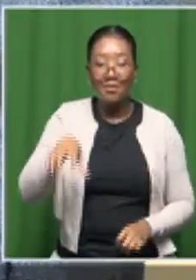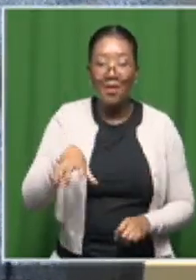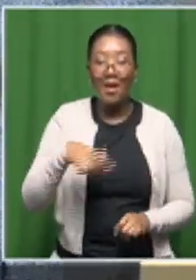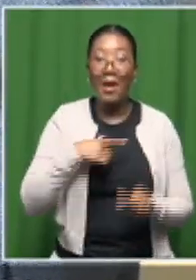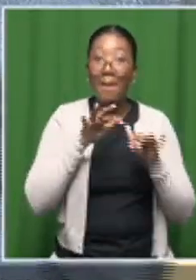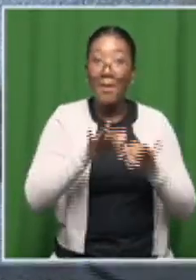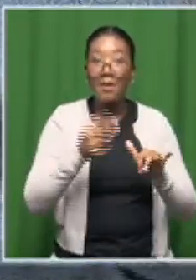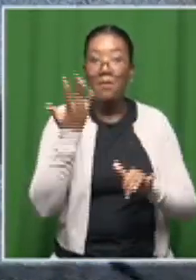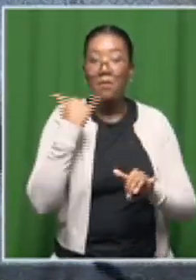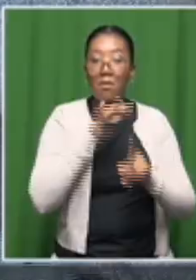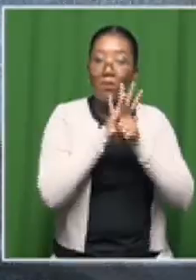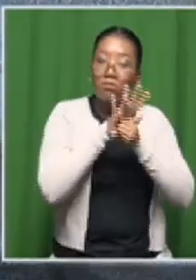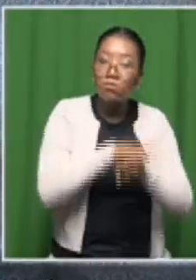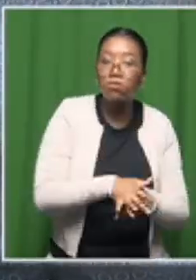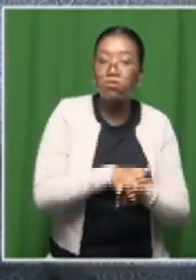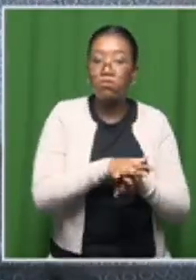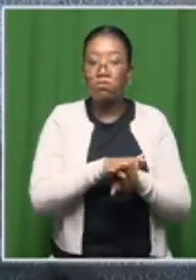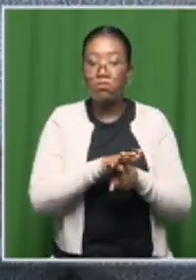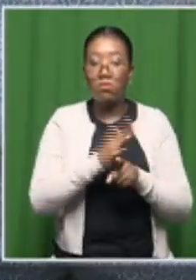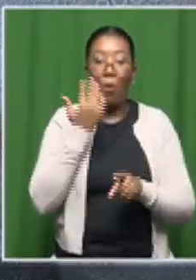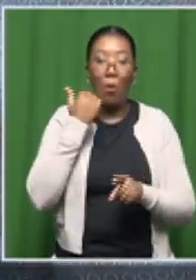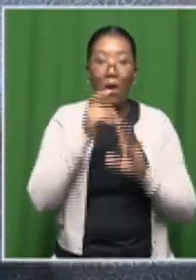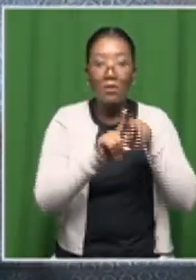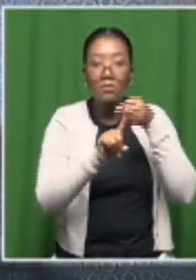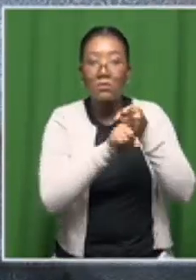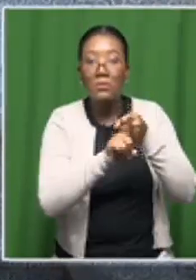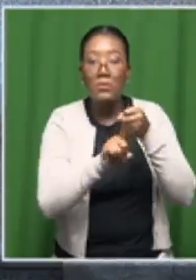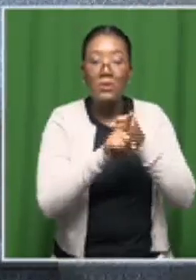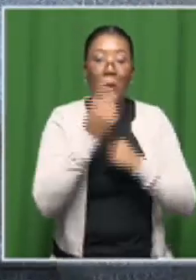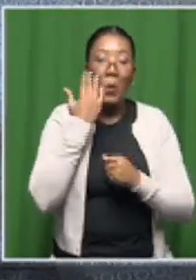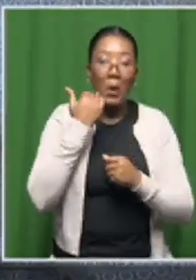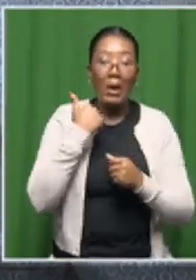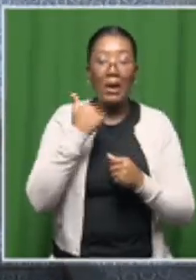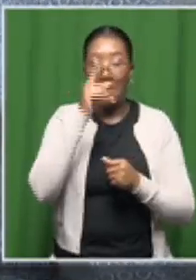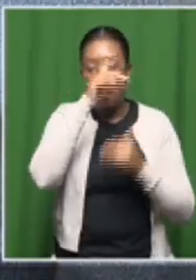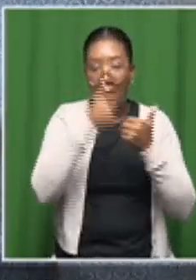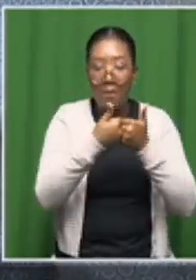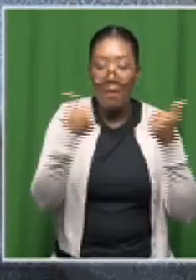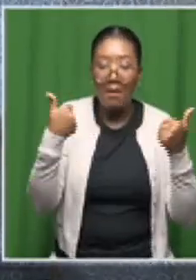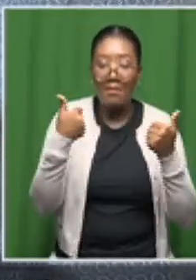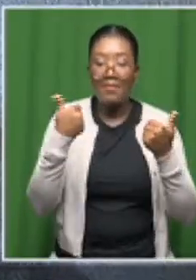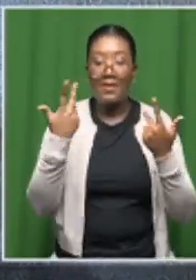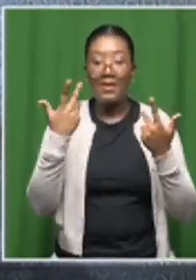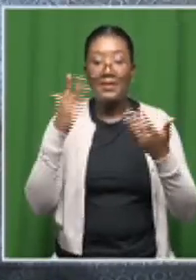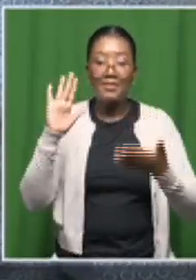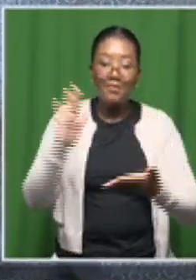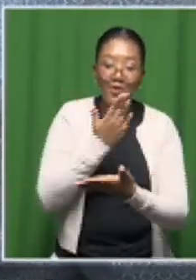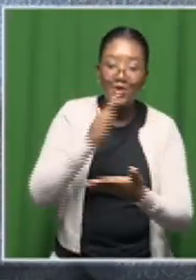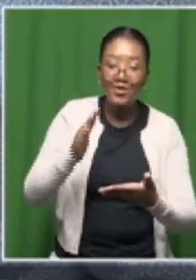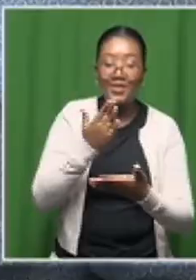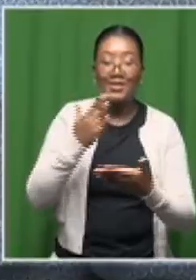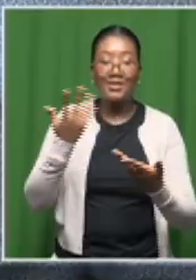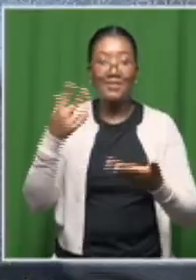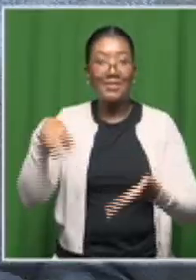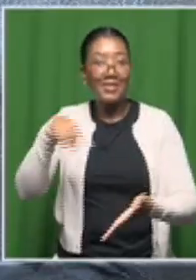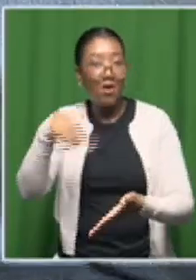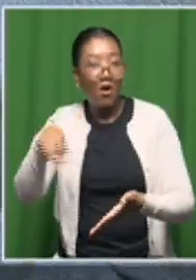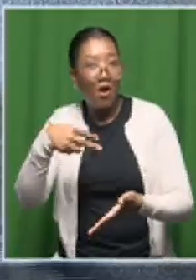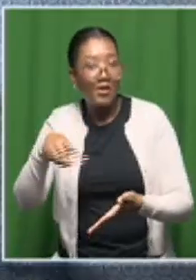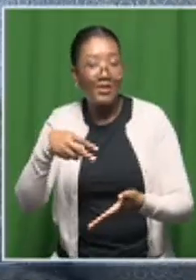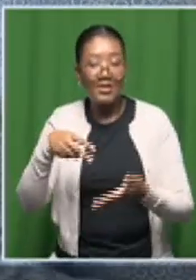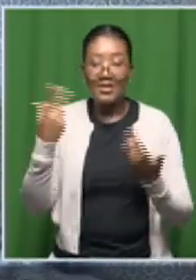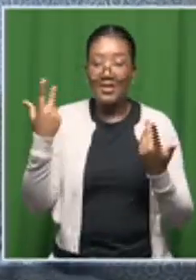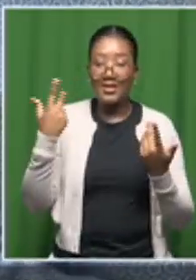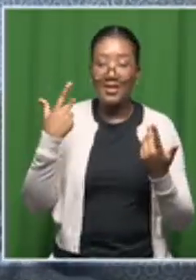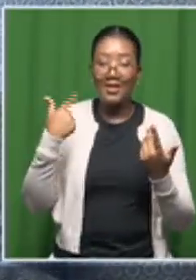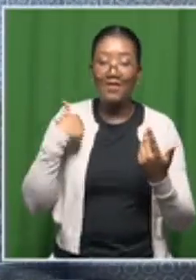people of the Cape and how they contributed towards the cuisine, towards the music, song and dance, to kind of almost counter